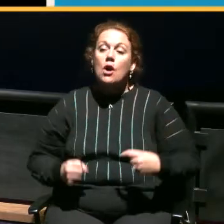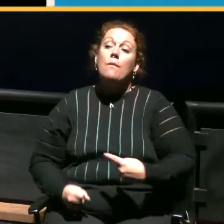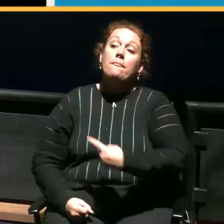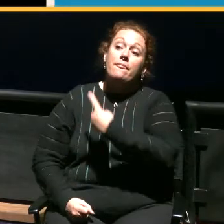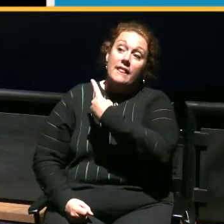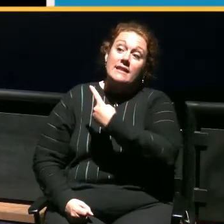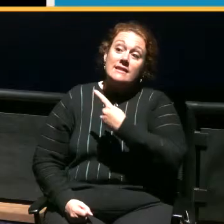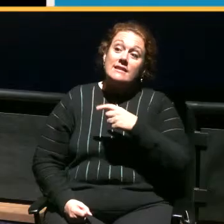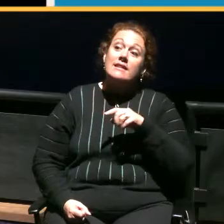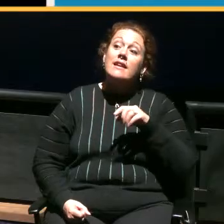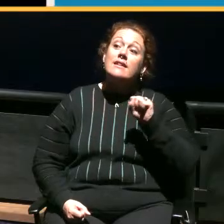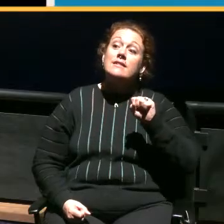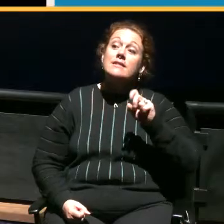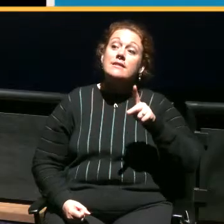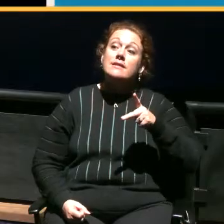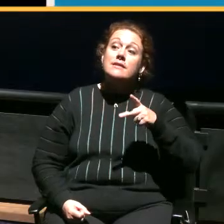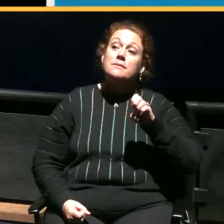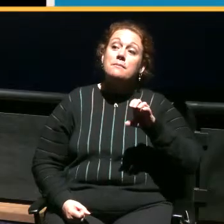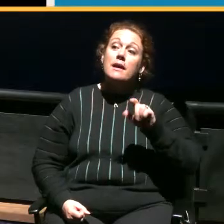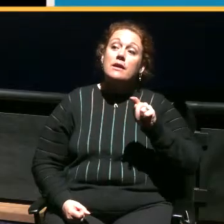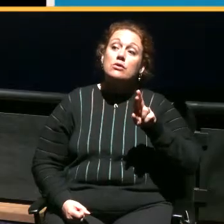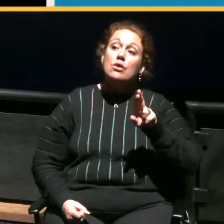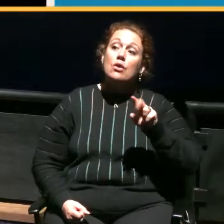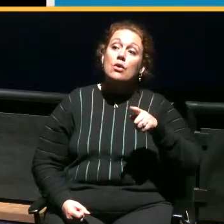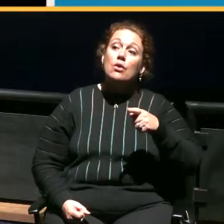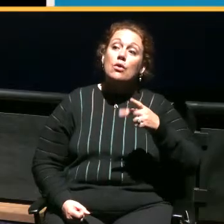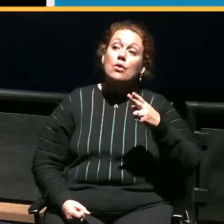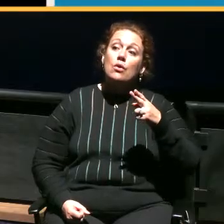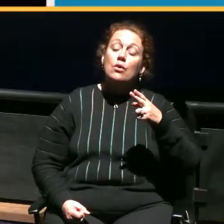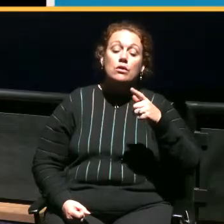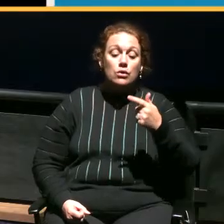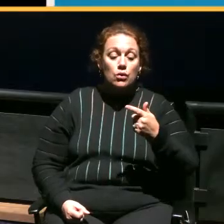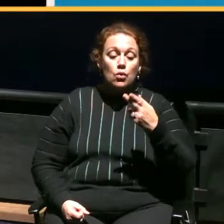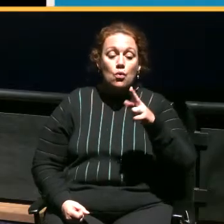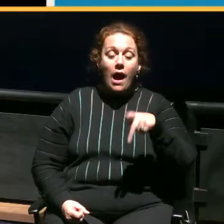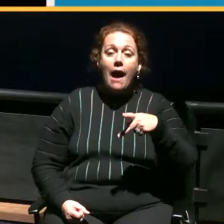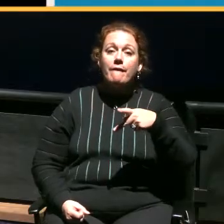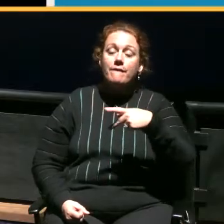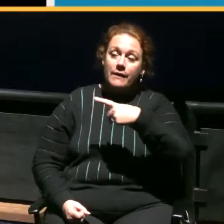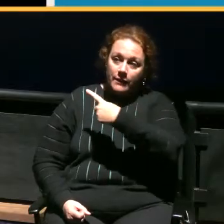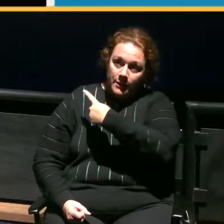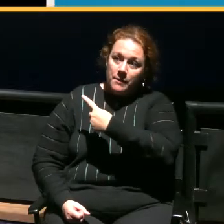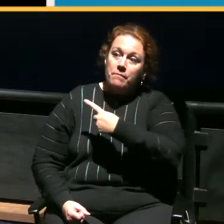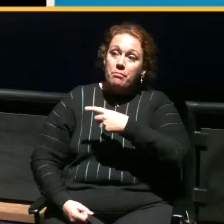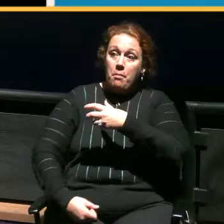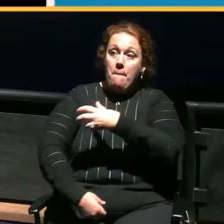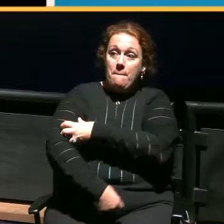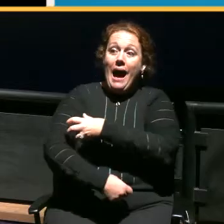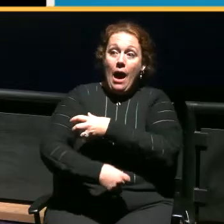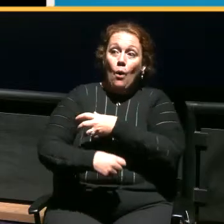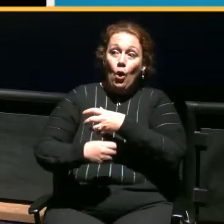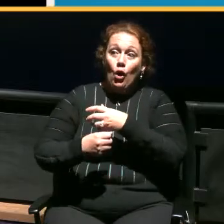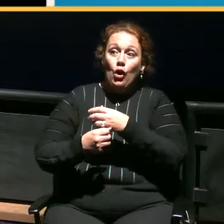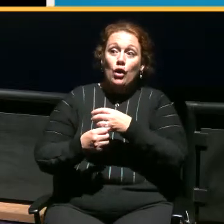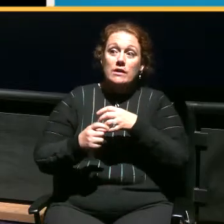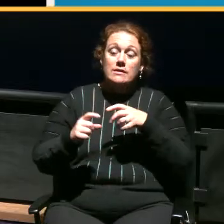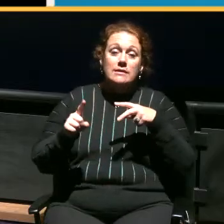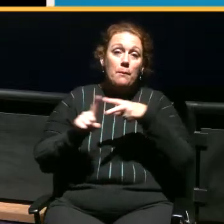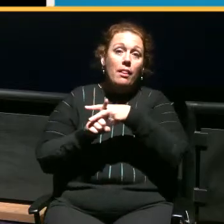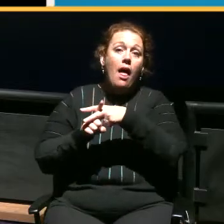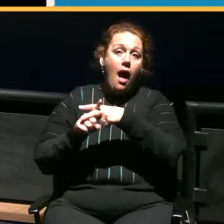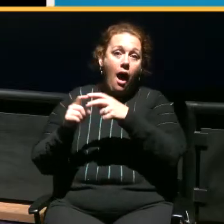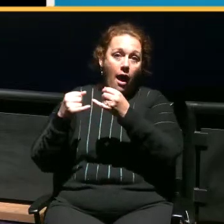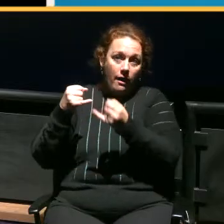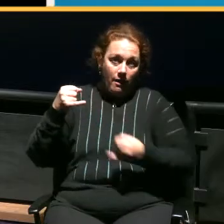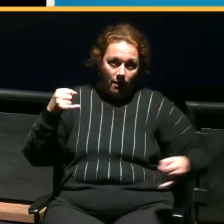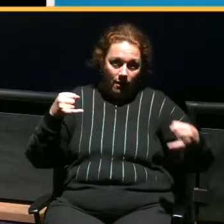Telescope Imaging Spectrograph, the front of it. So the power supply is buried behind this access